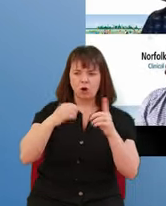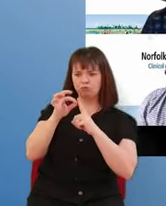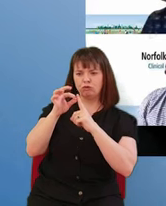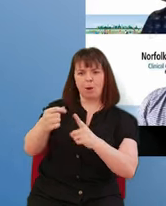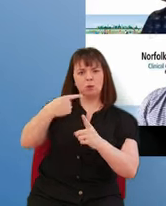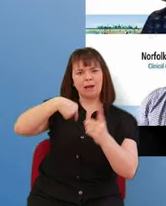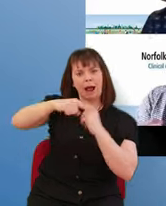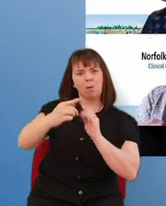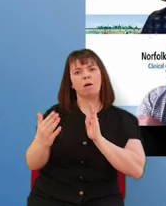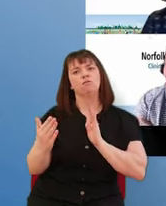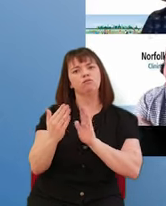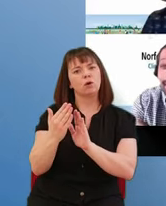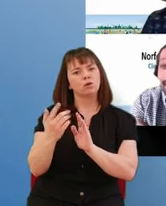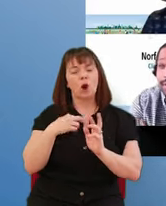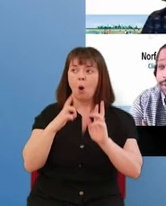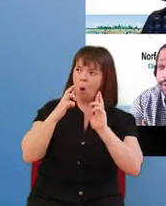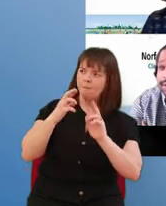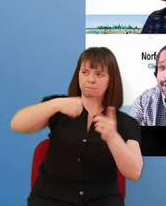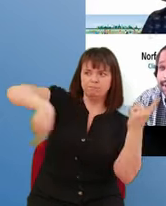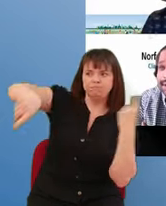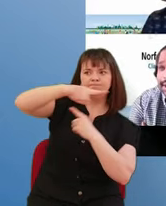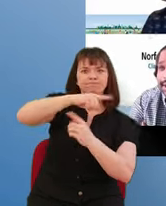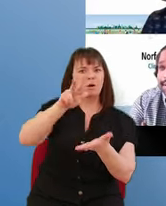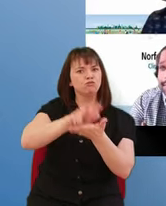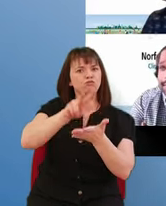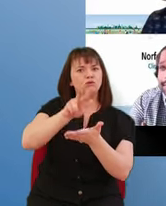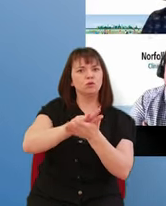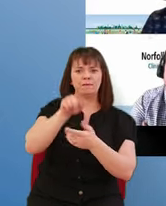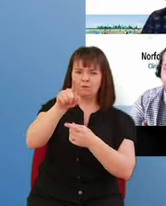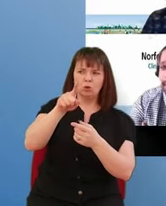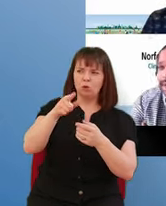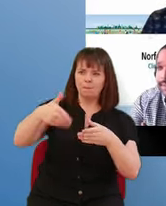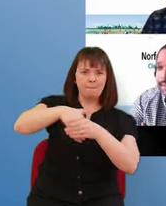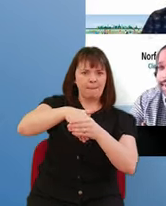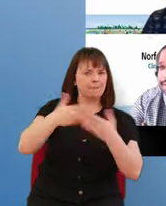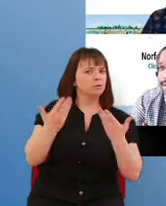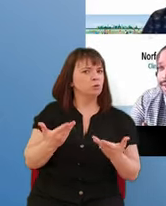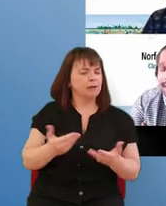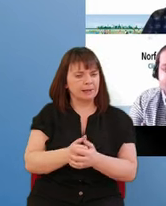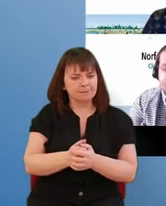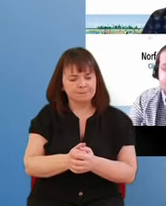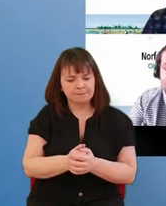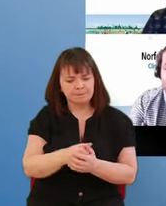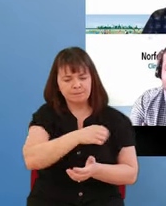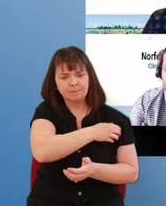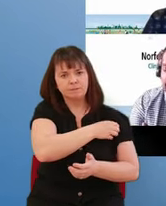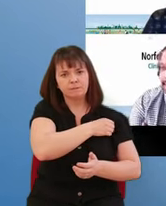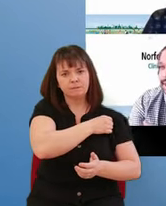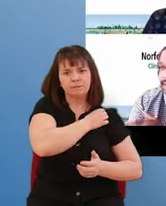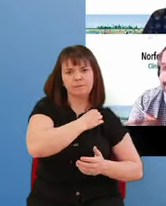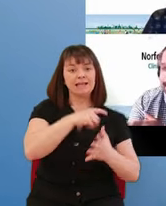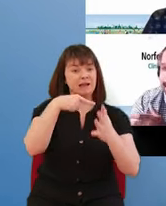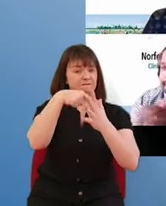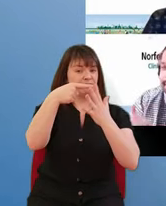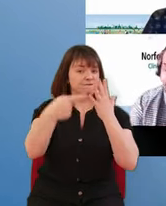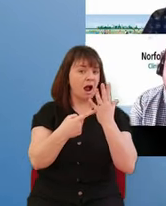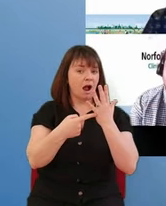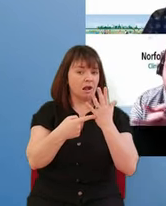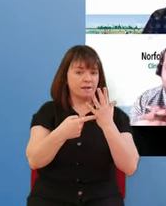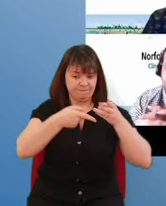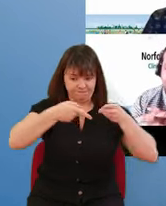we would like to take you through. So I think the first one was the understanding of current data for the SMI patients. We would like to undertake a deep